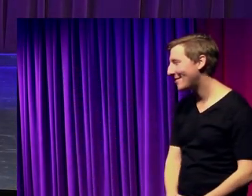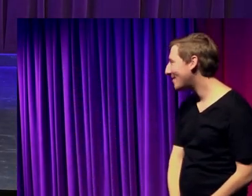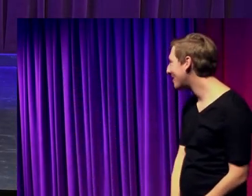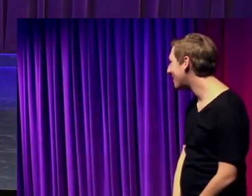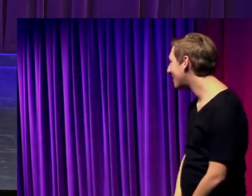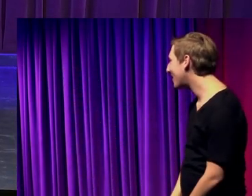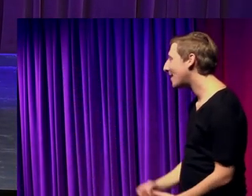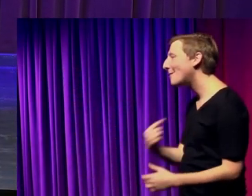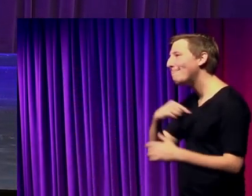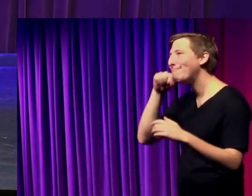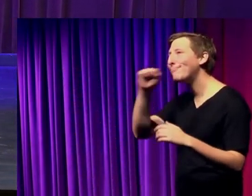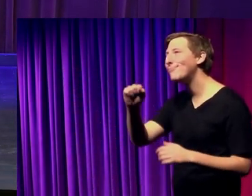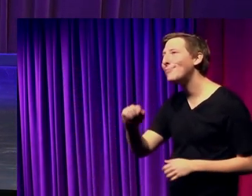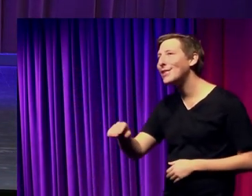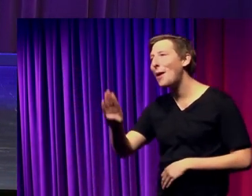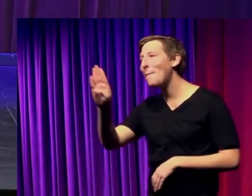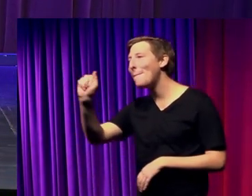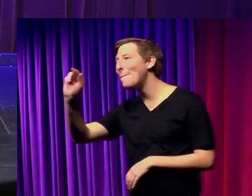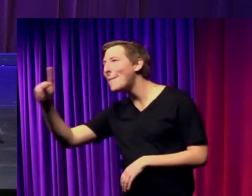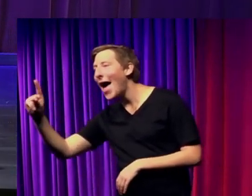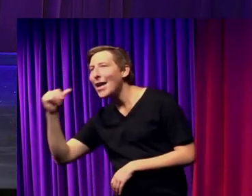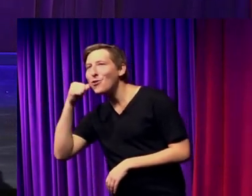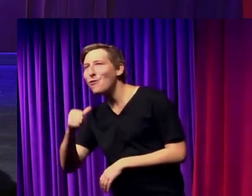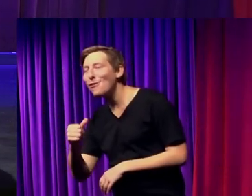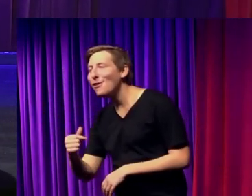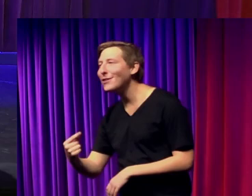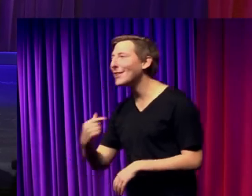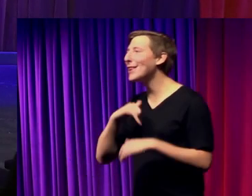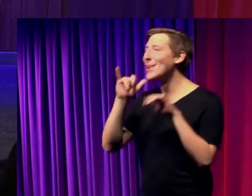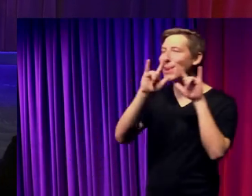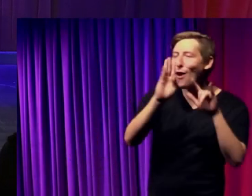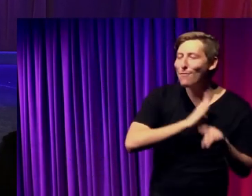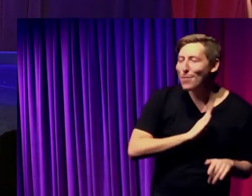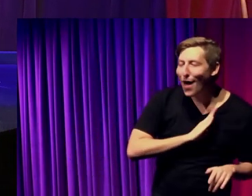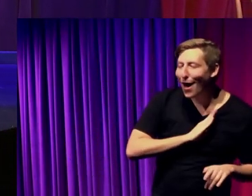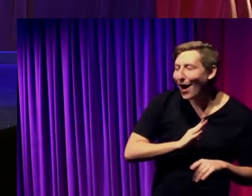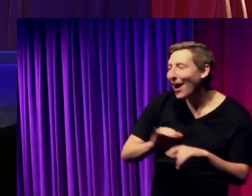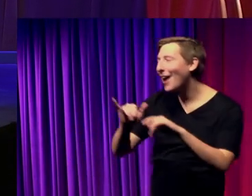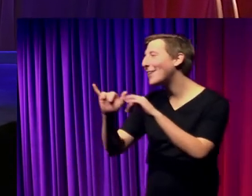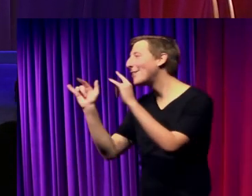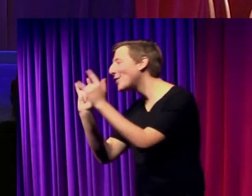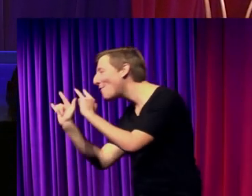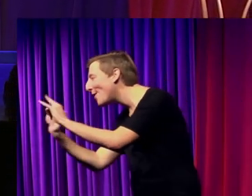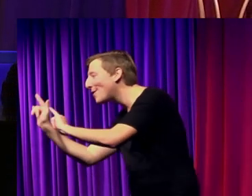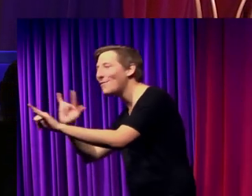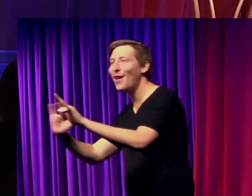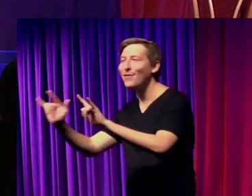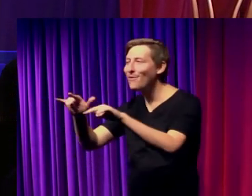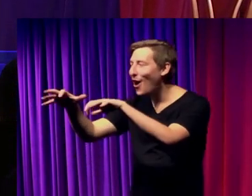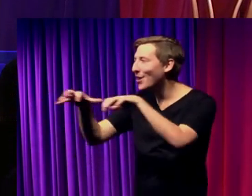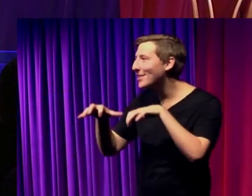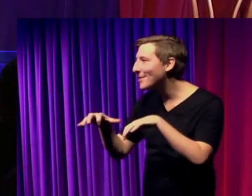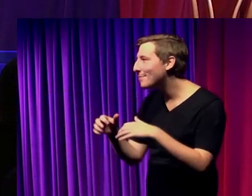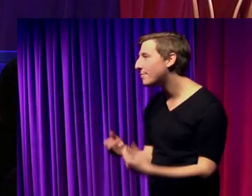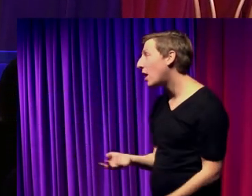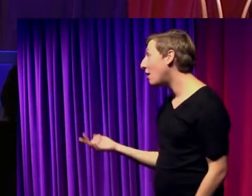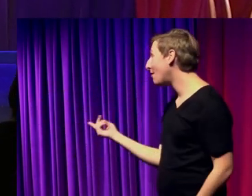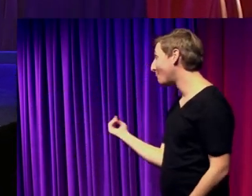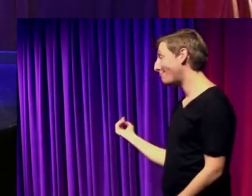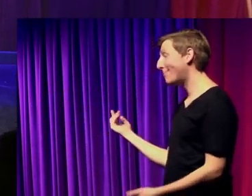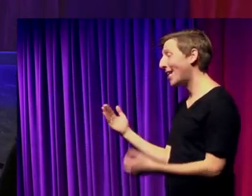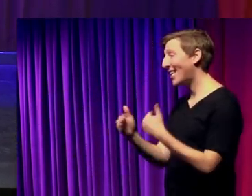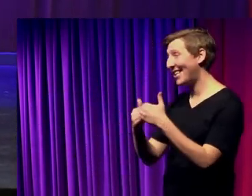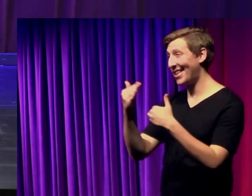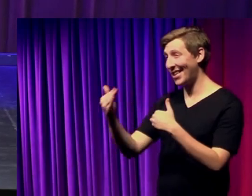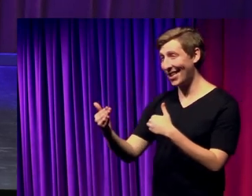Gosh, I love Bad Girrlz, I love Andy Bat, I love Blake, I love you. And the next stand-up comedian, he's blown up. He just